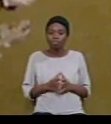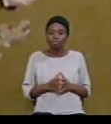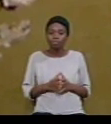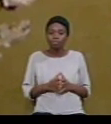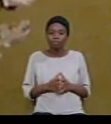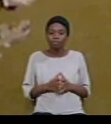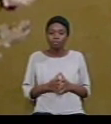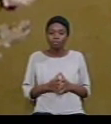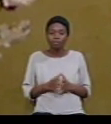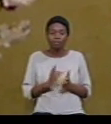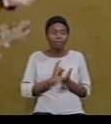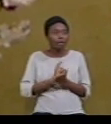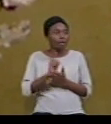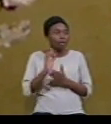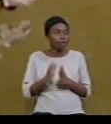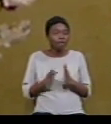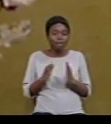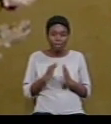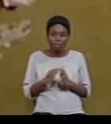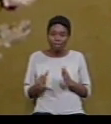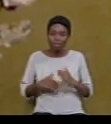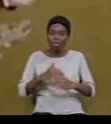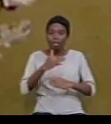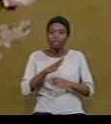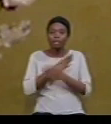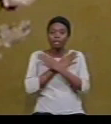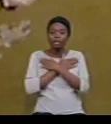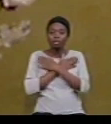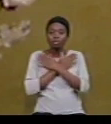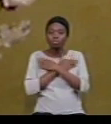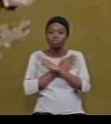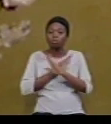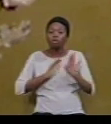Weekly meetings. Next Monday, 17th July